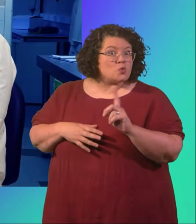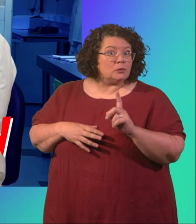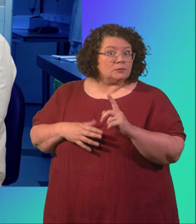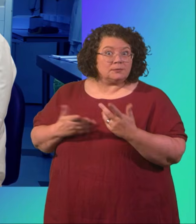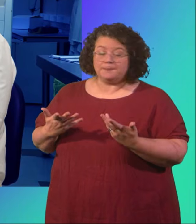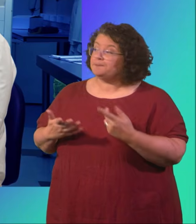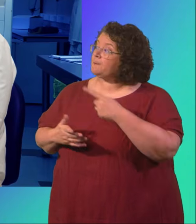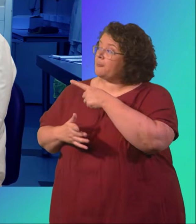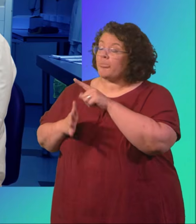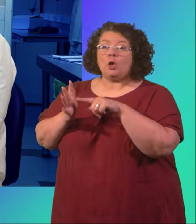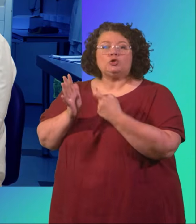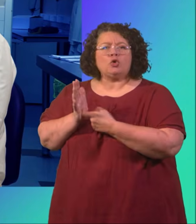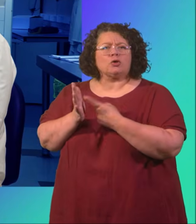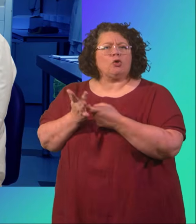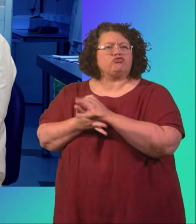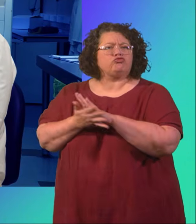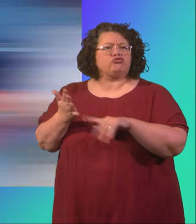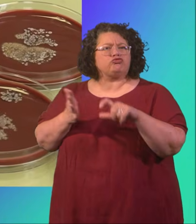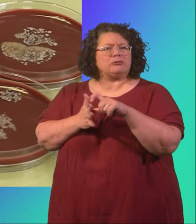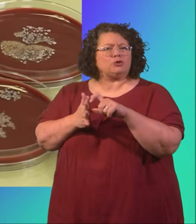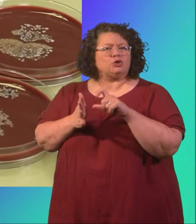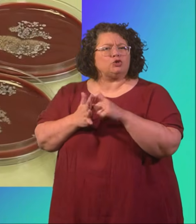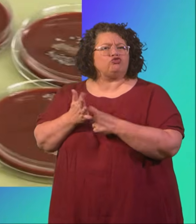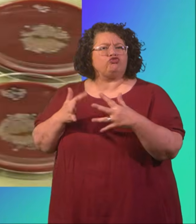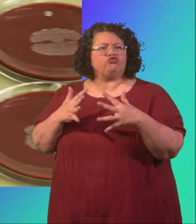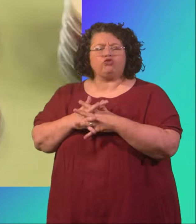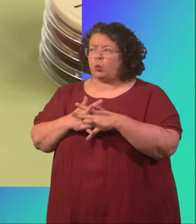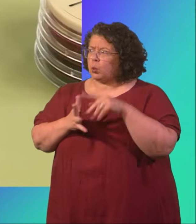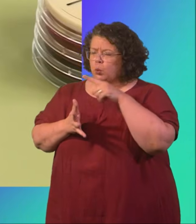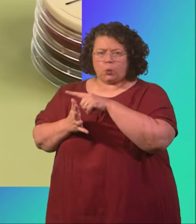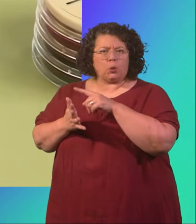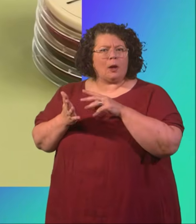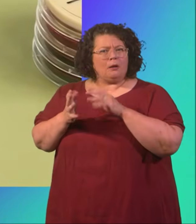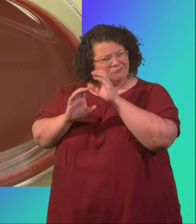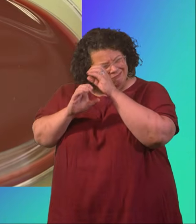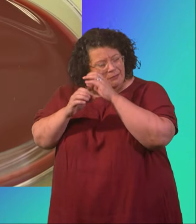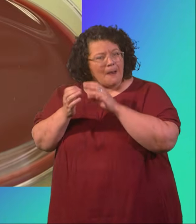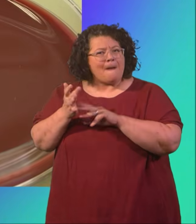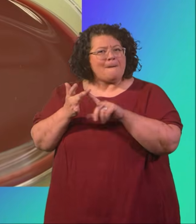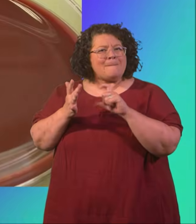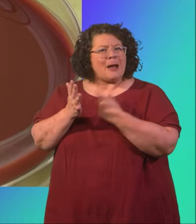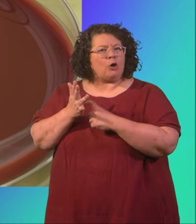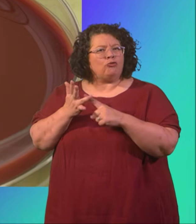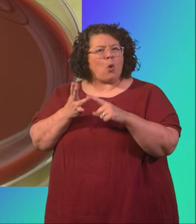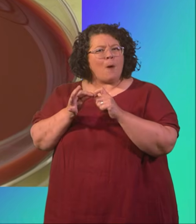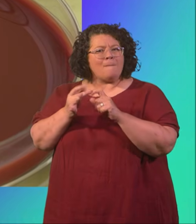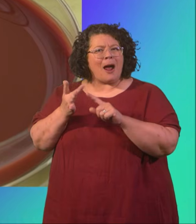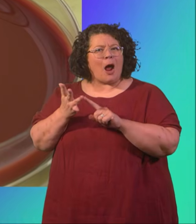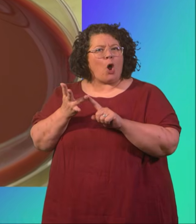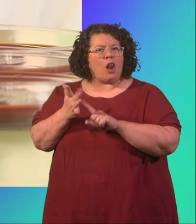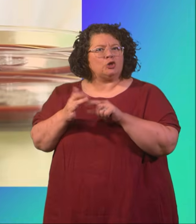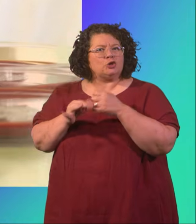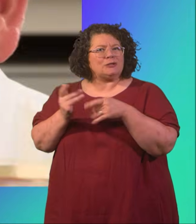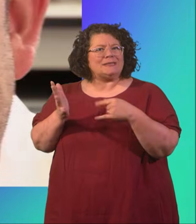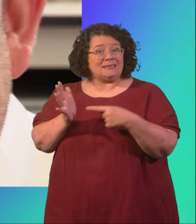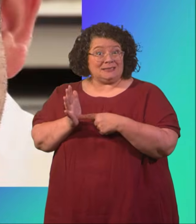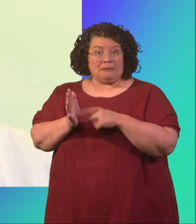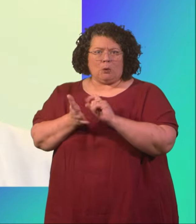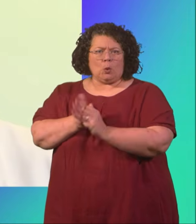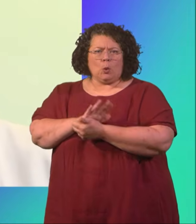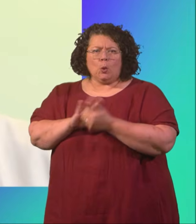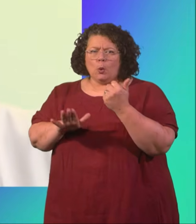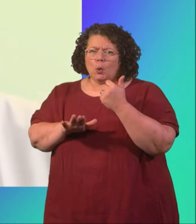Drew, microbiologist and expert in all things gross. And now the kisses have gone all furry. Well, that's bacteria for